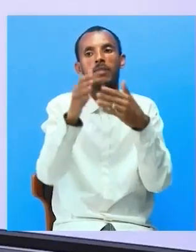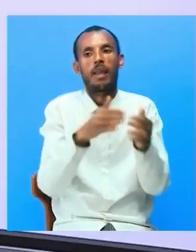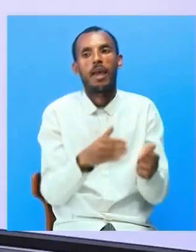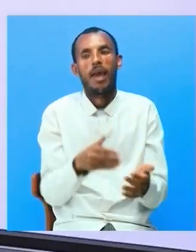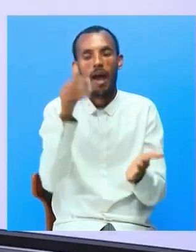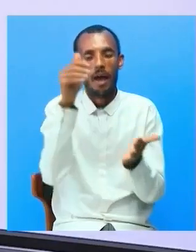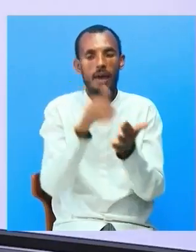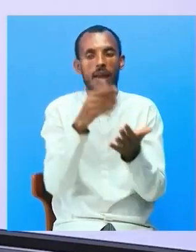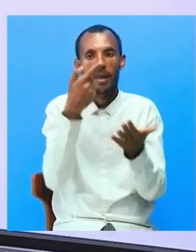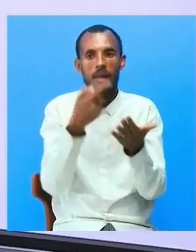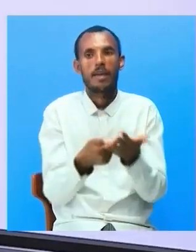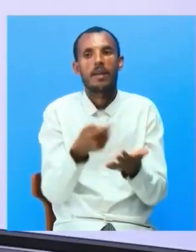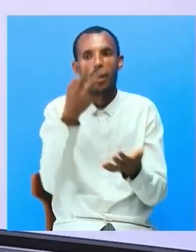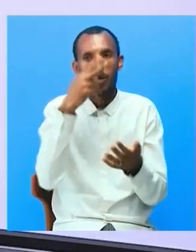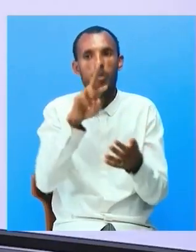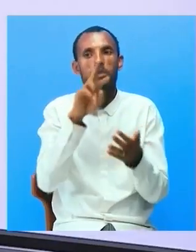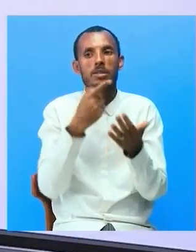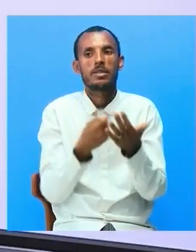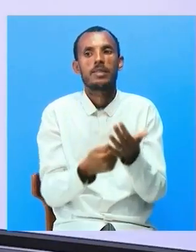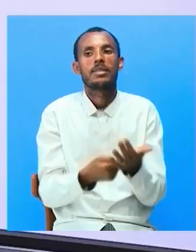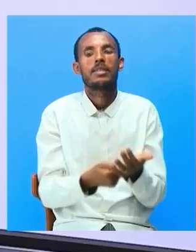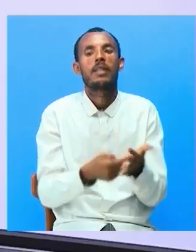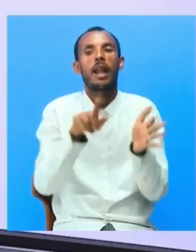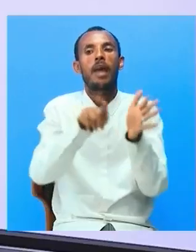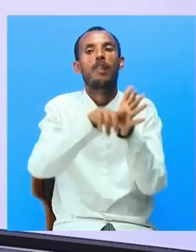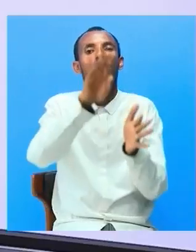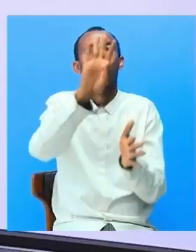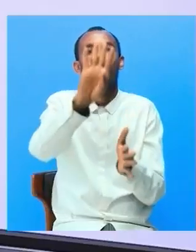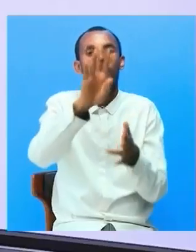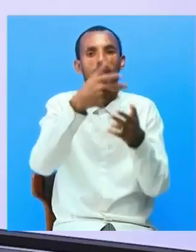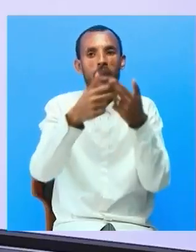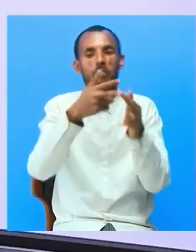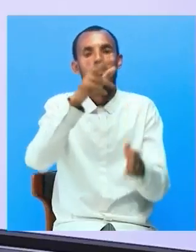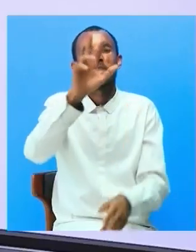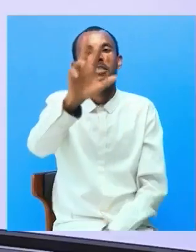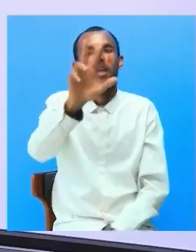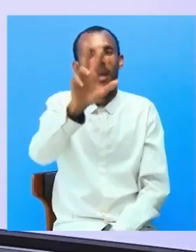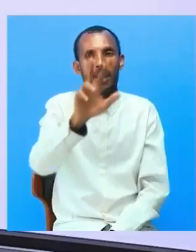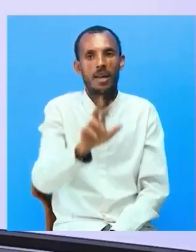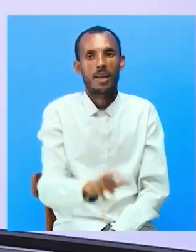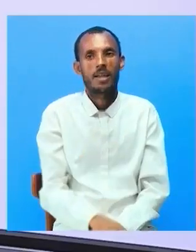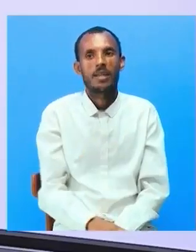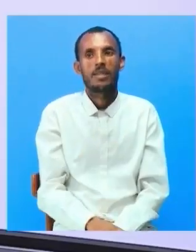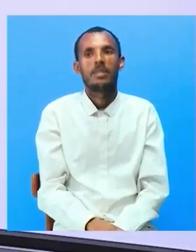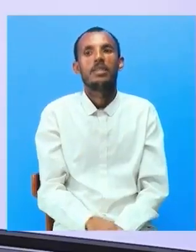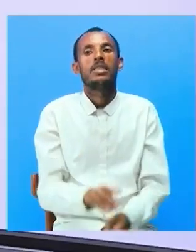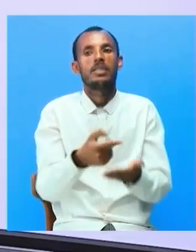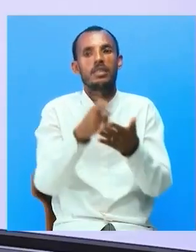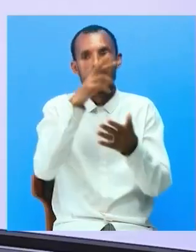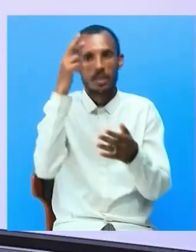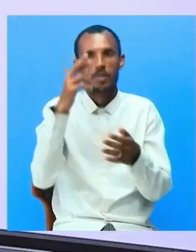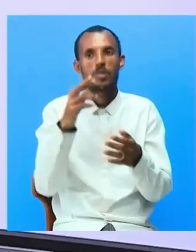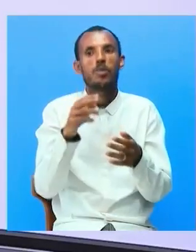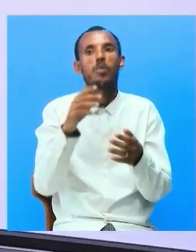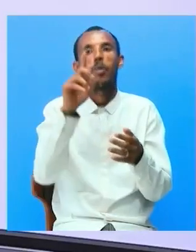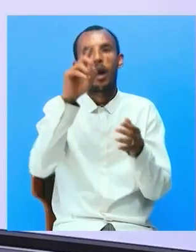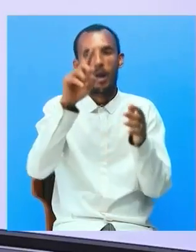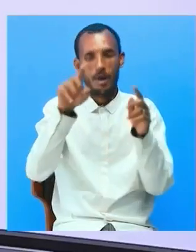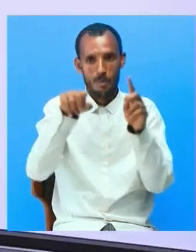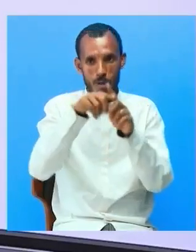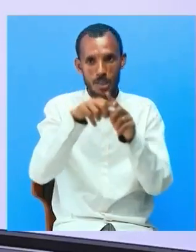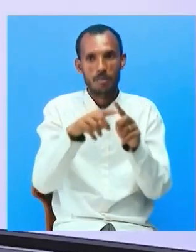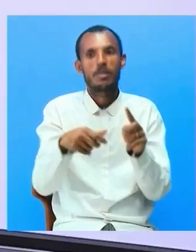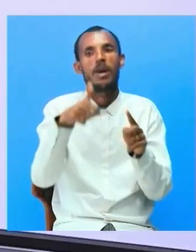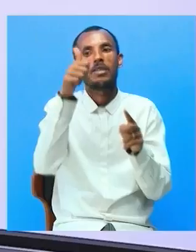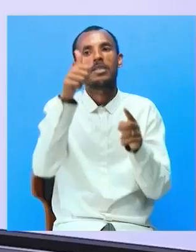here, look this one, -4 times +3. In this case, one is positive, the other